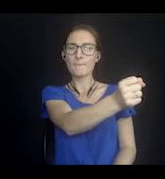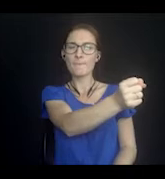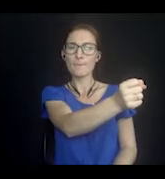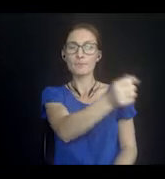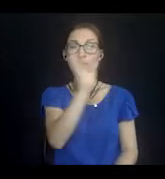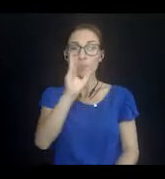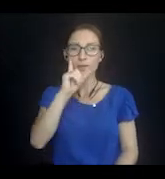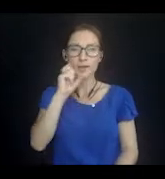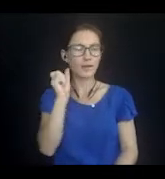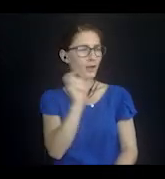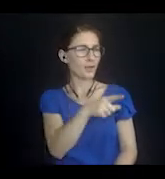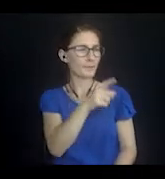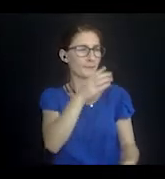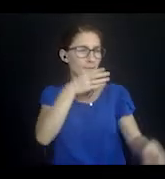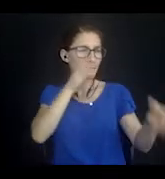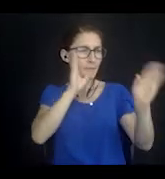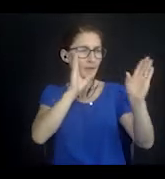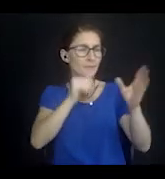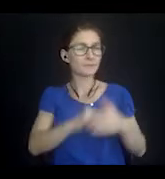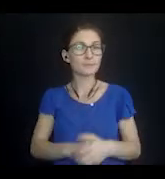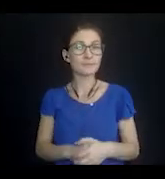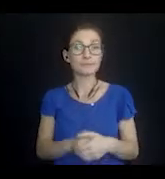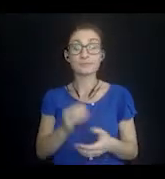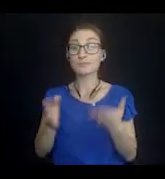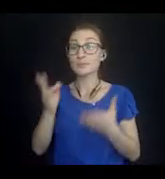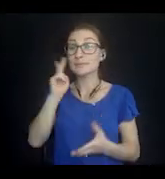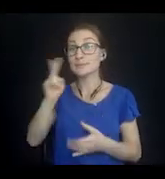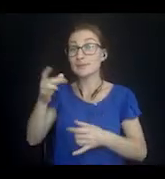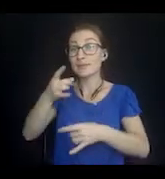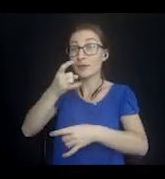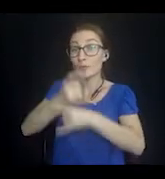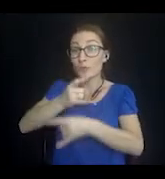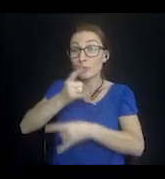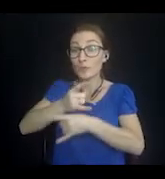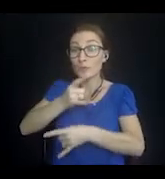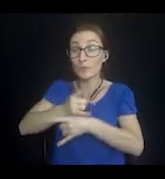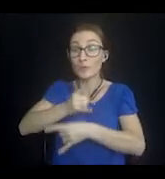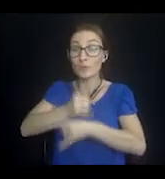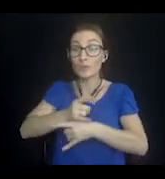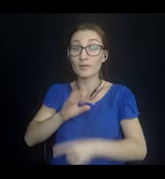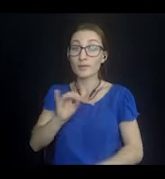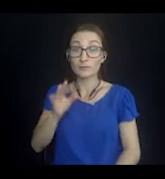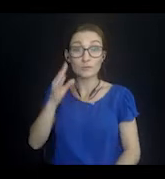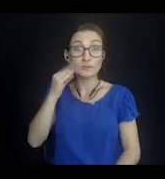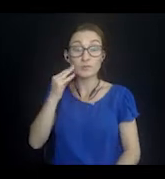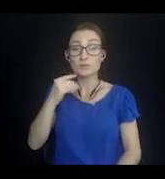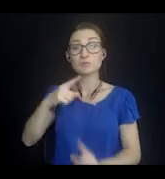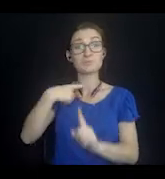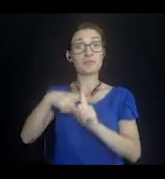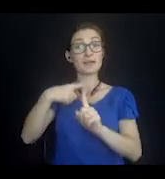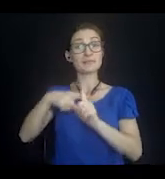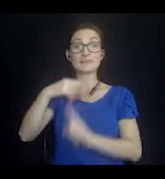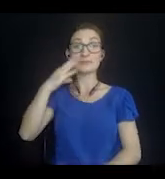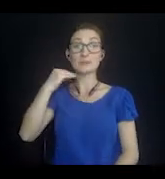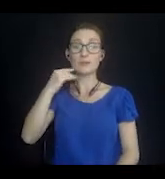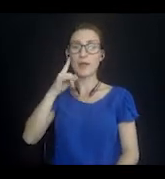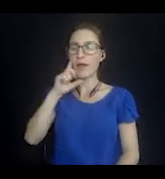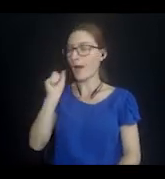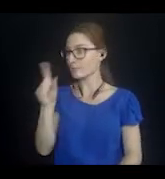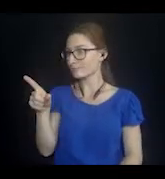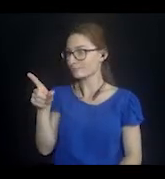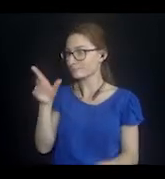someone that you're sexually attracted to, and that will draw your attention. You might see alcohol if you have had